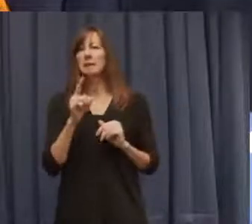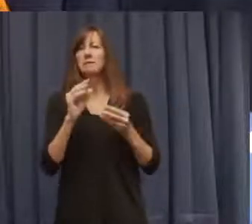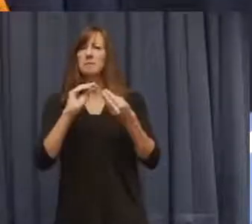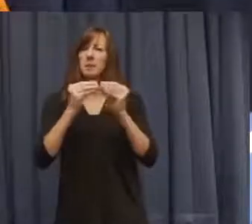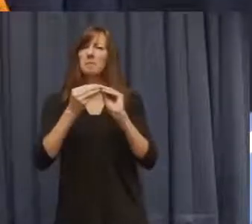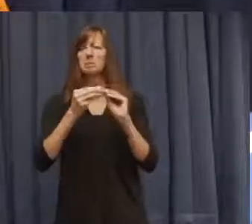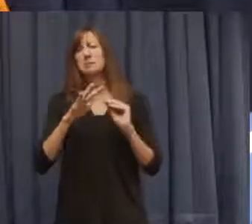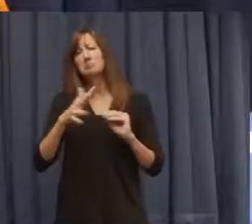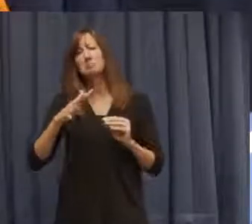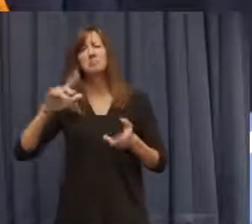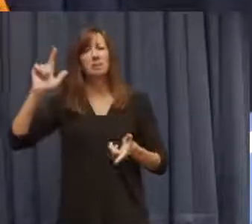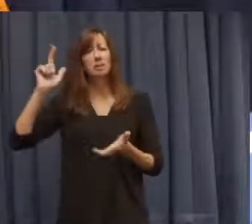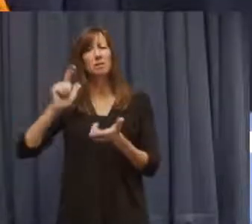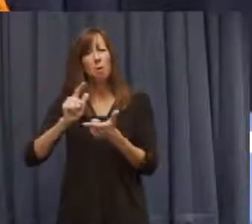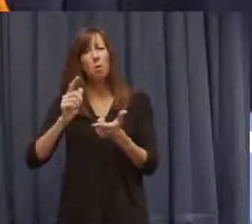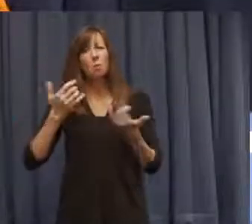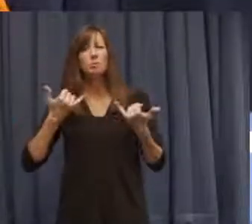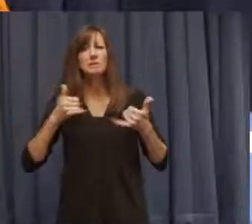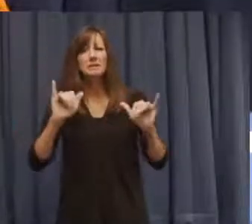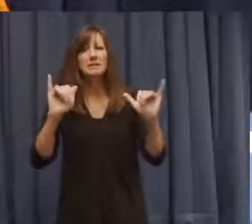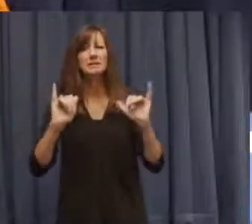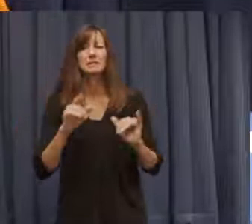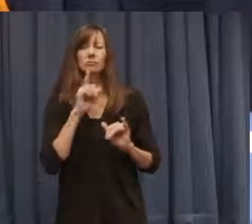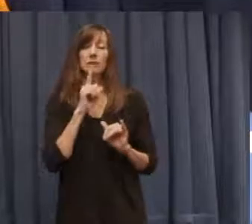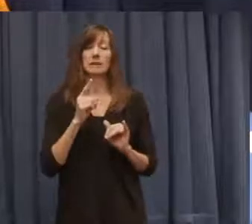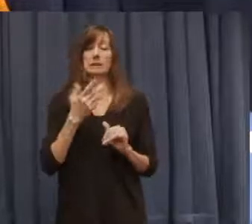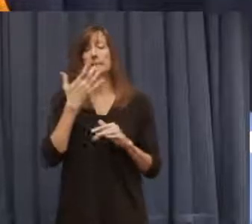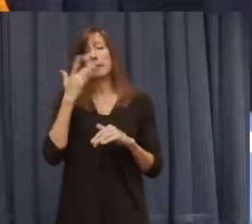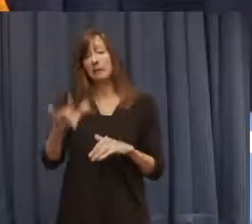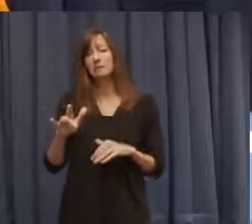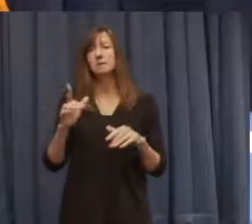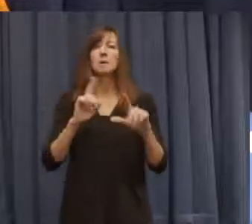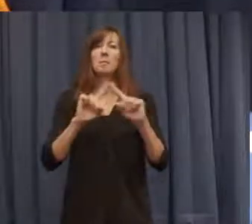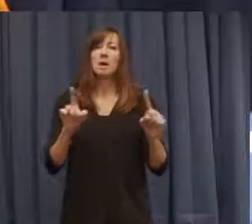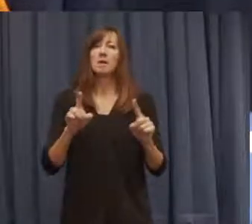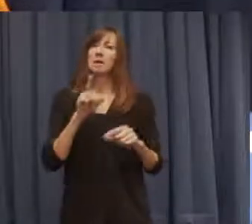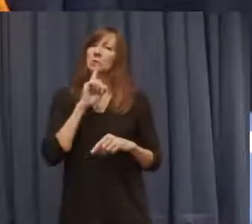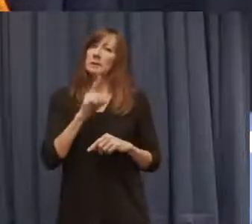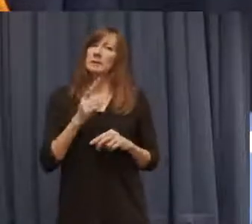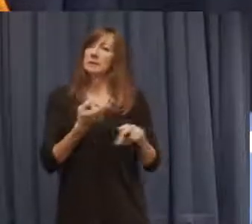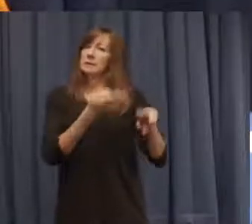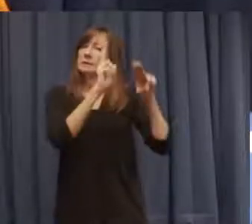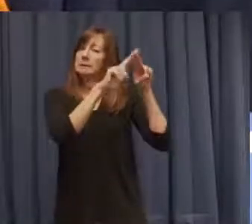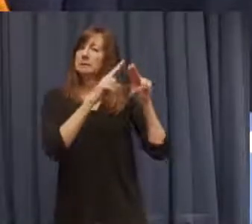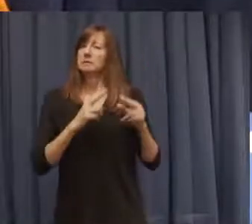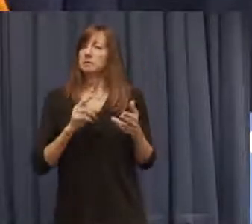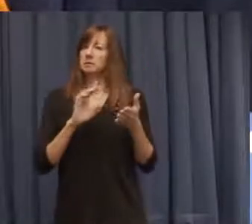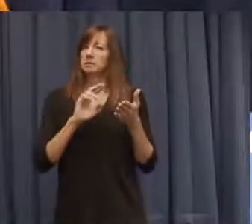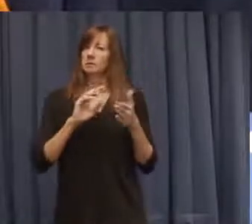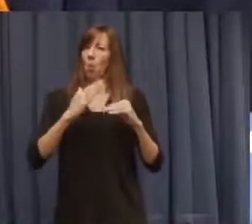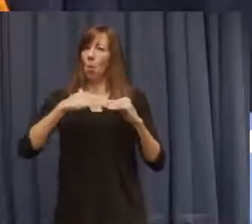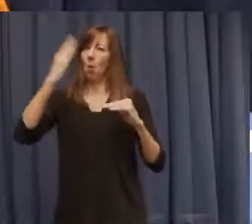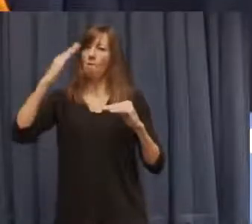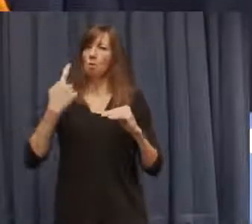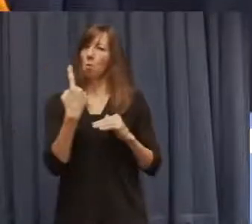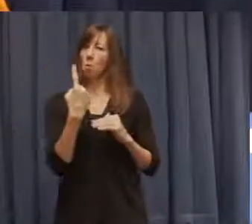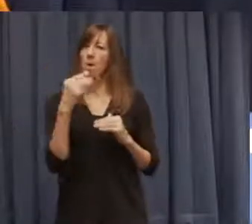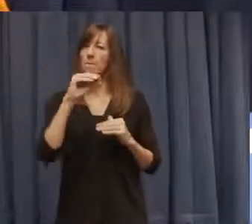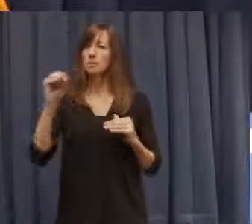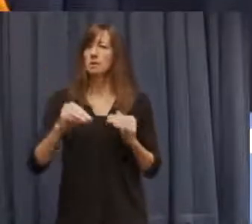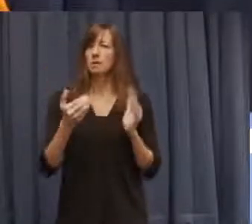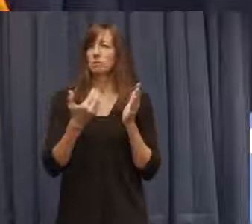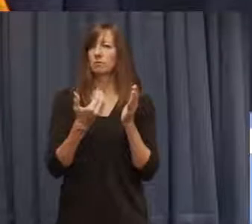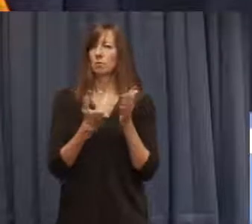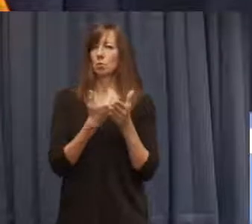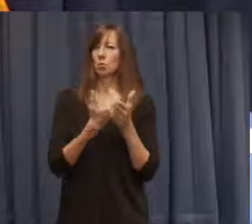thankfully, but we very much are concerned by that over 1% new infection rate